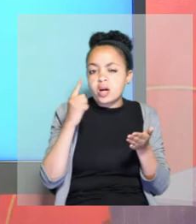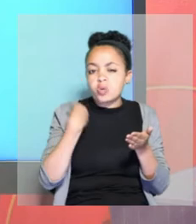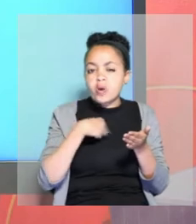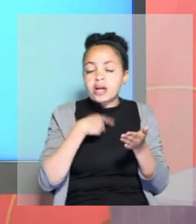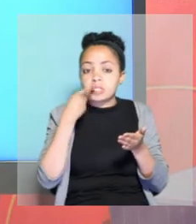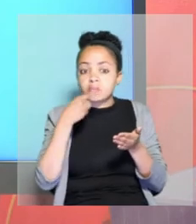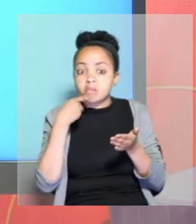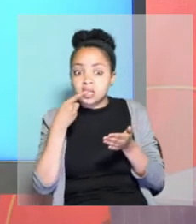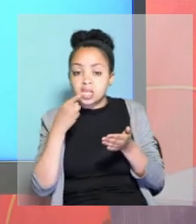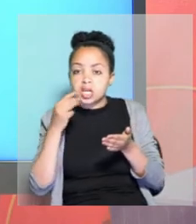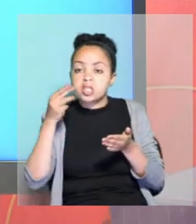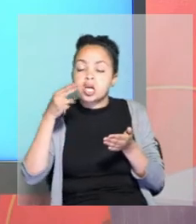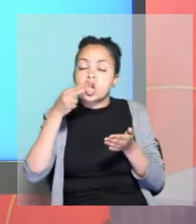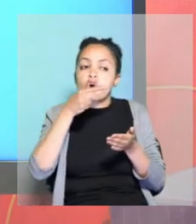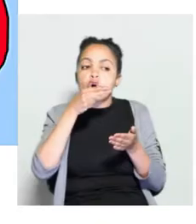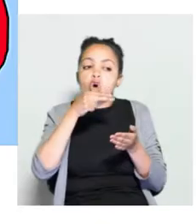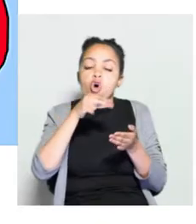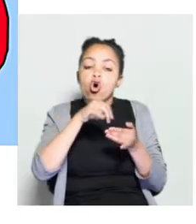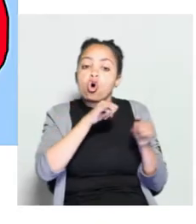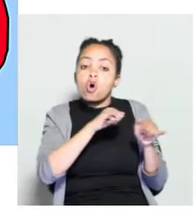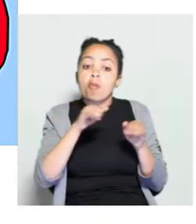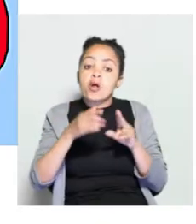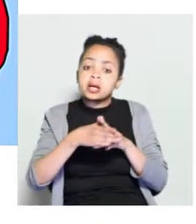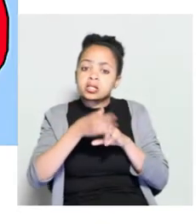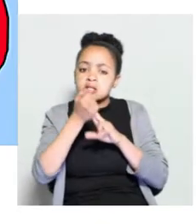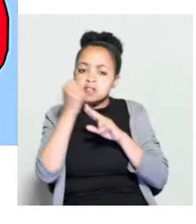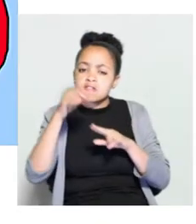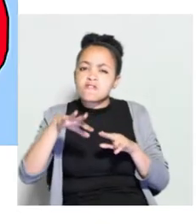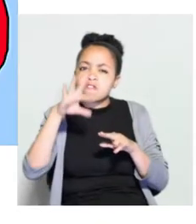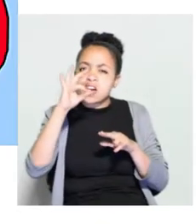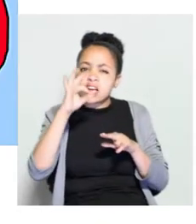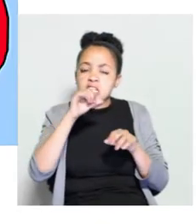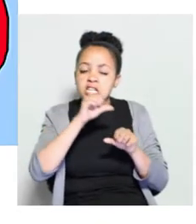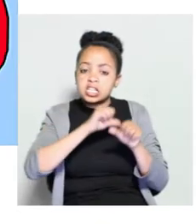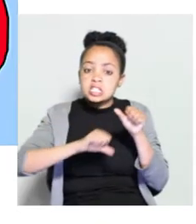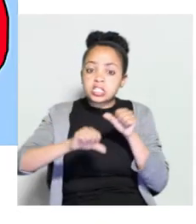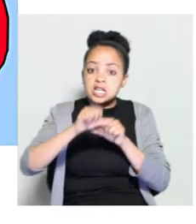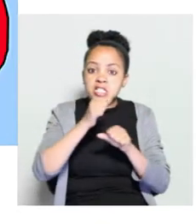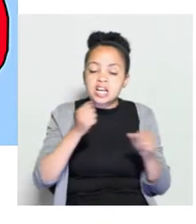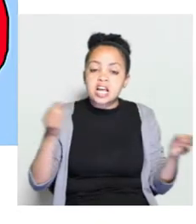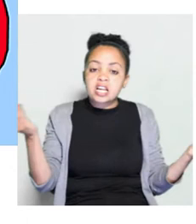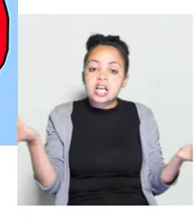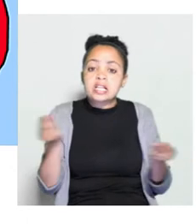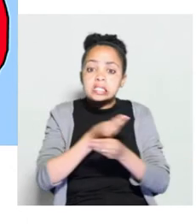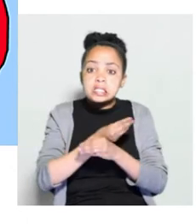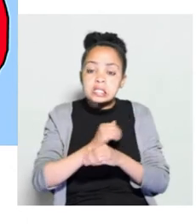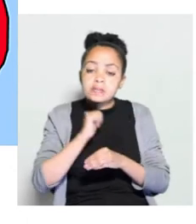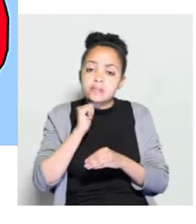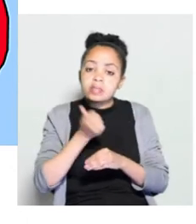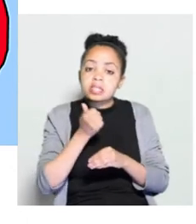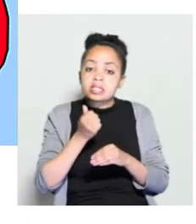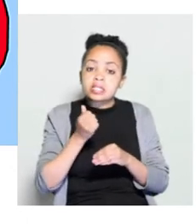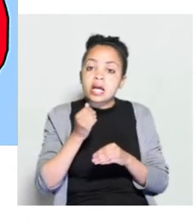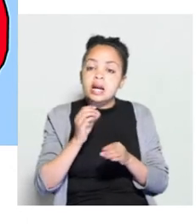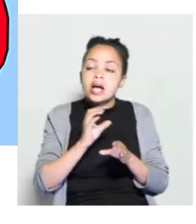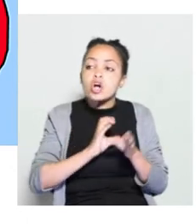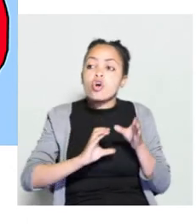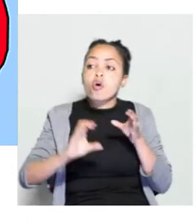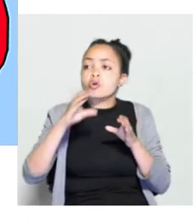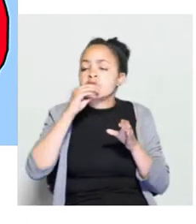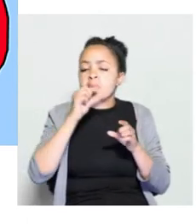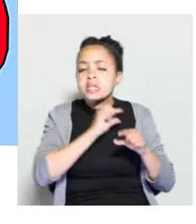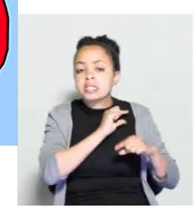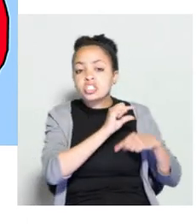speaking about that of homologous sphere there is finding each other to become exchanger chromosomal or